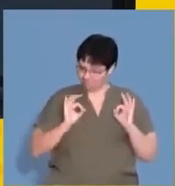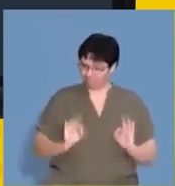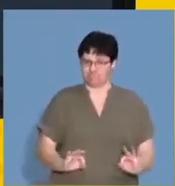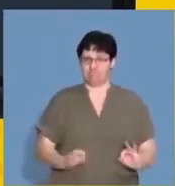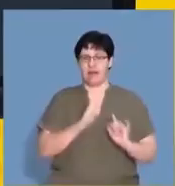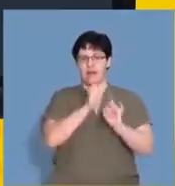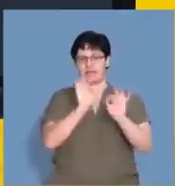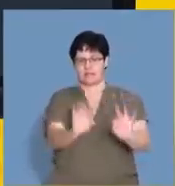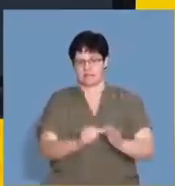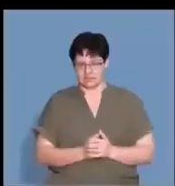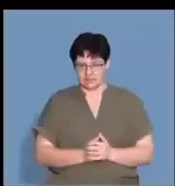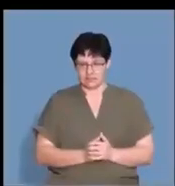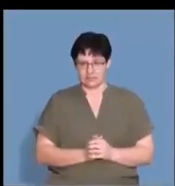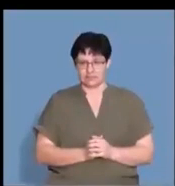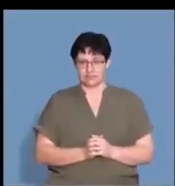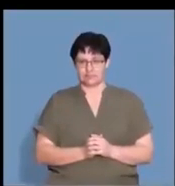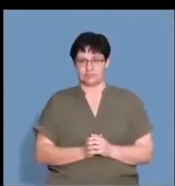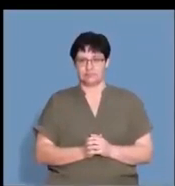actually answered their question.